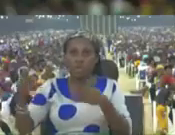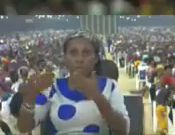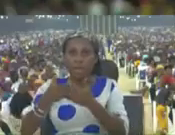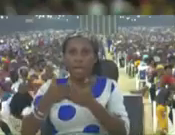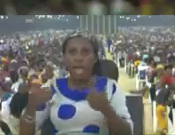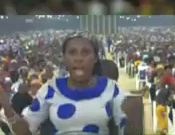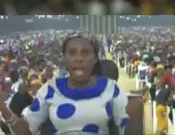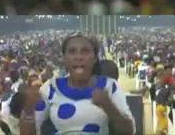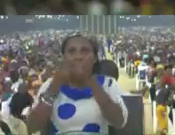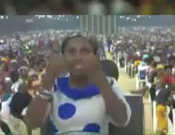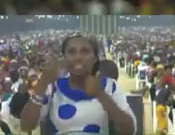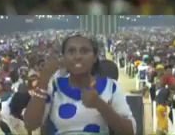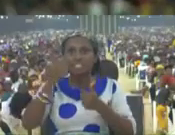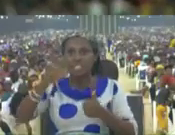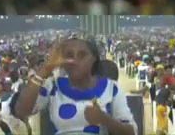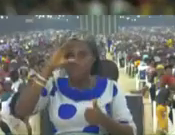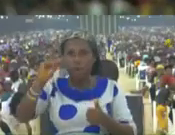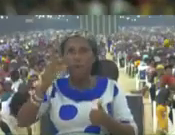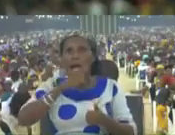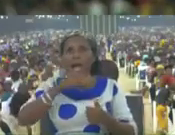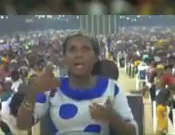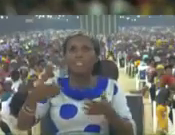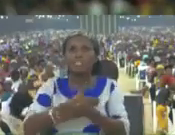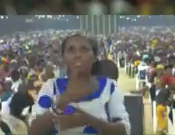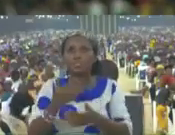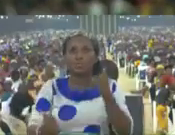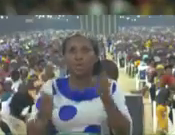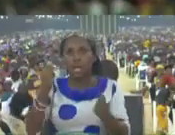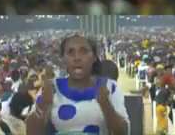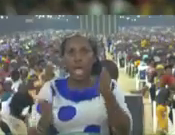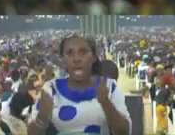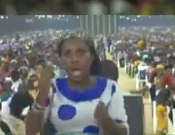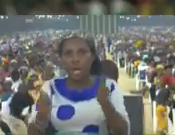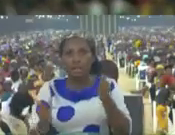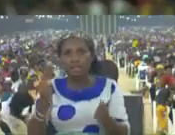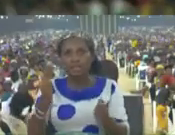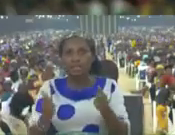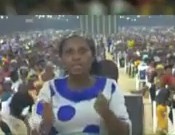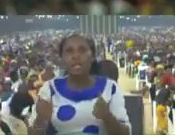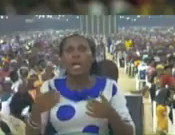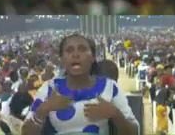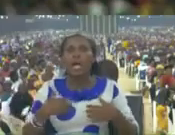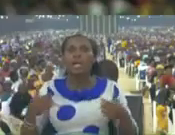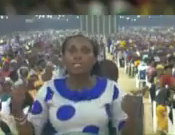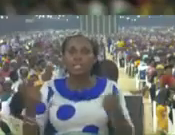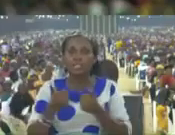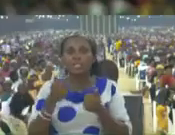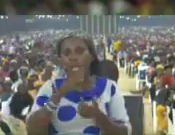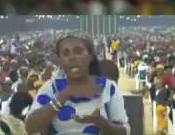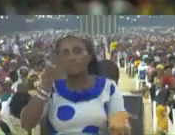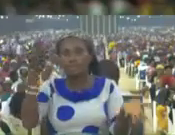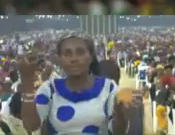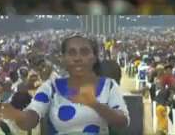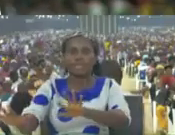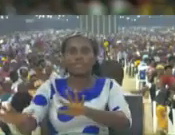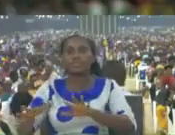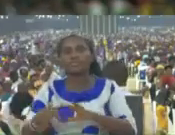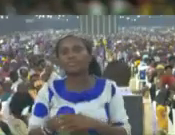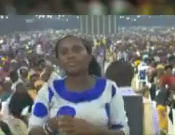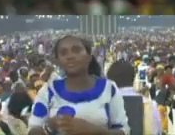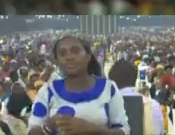in the new car, the man who came, the firstborn with the new car, had an accident and died.